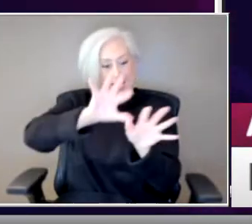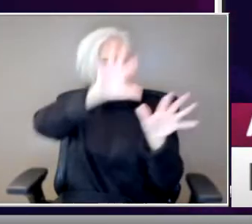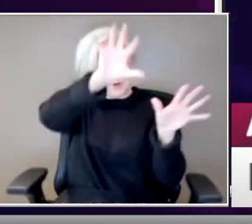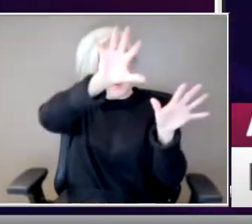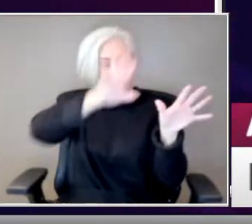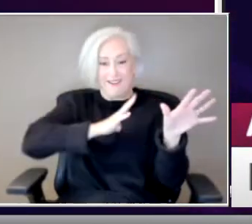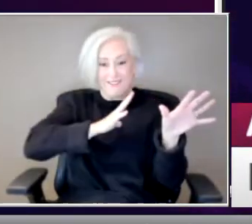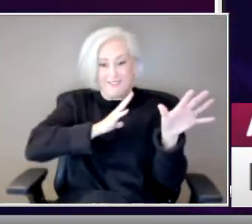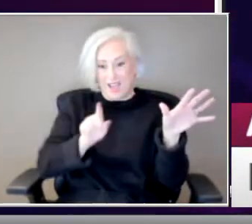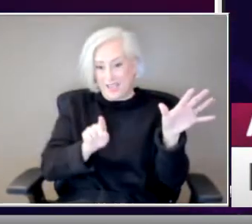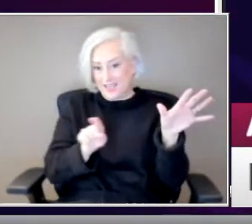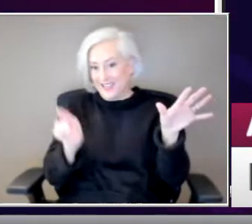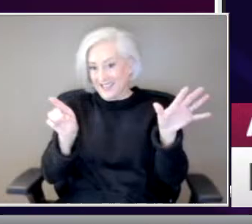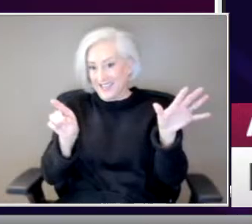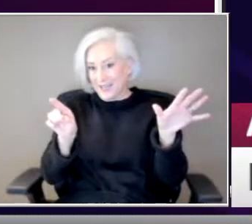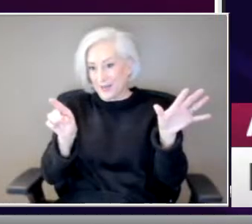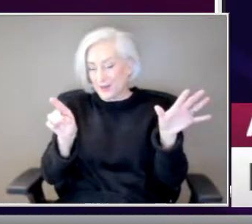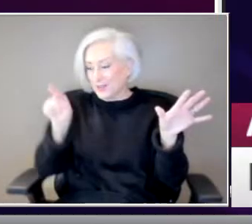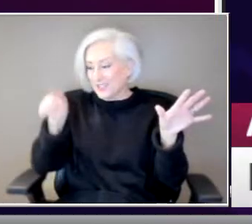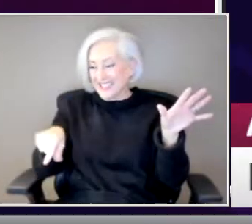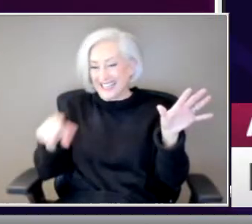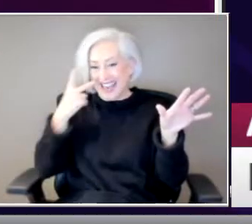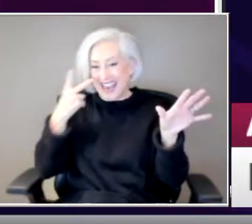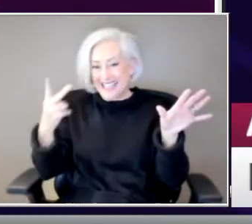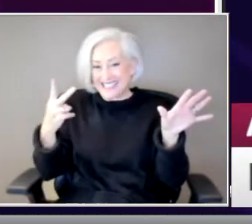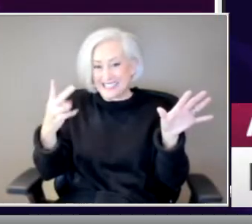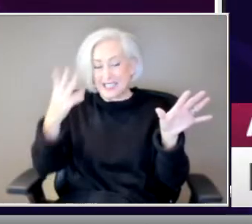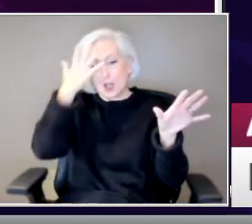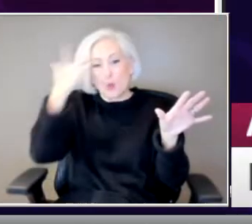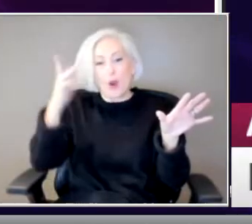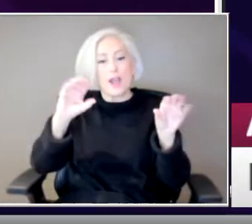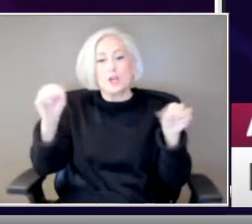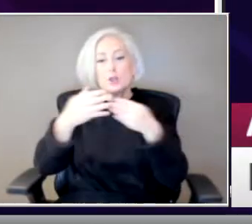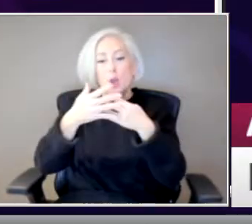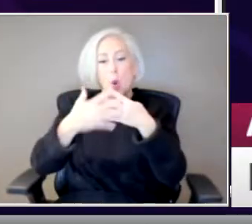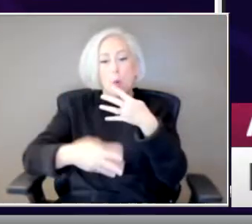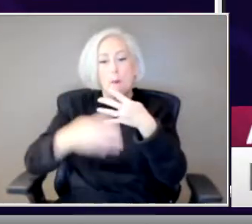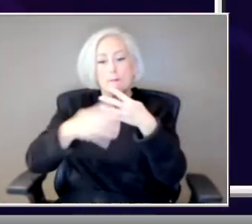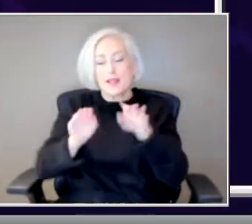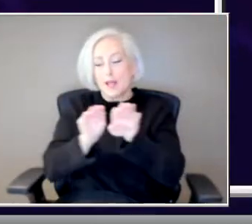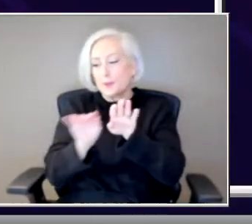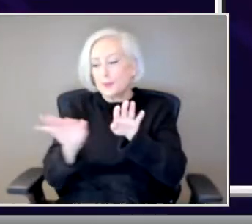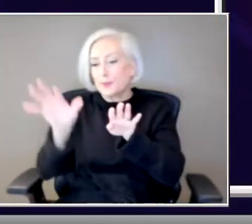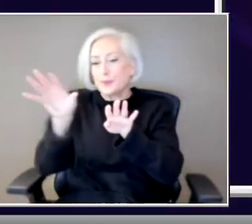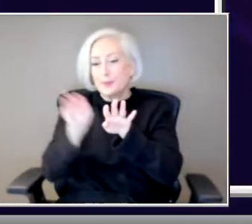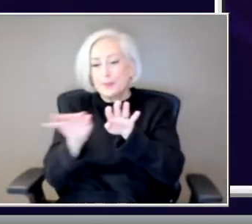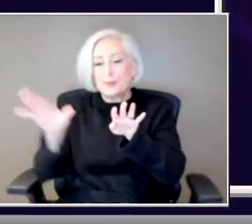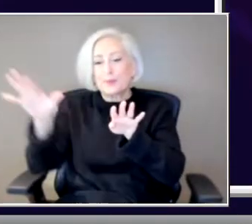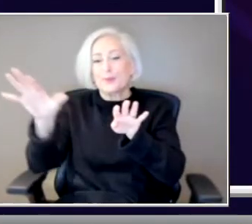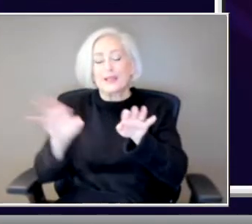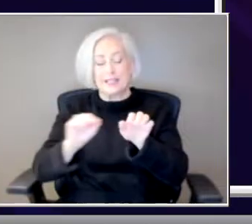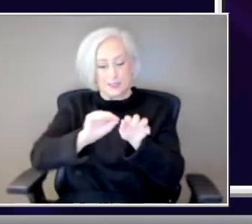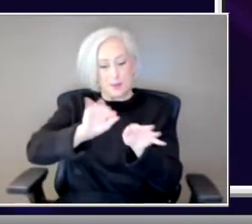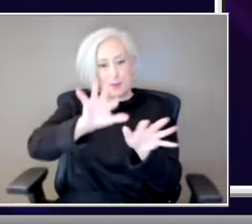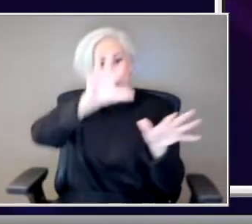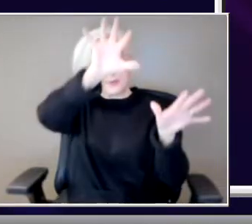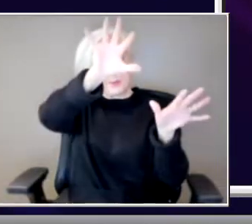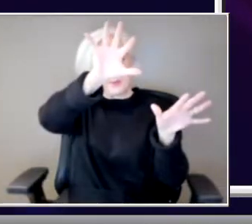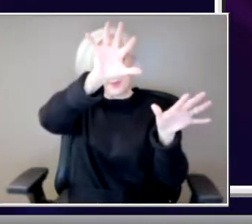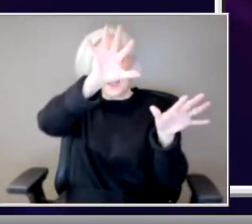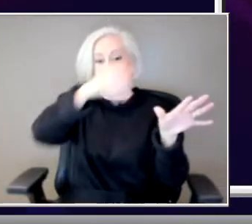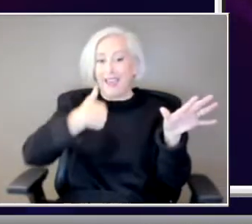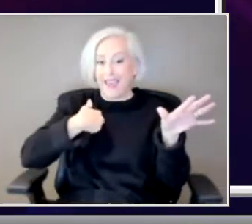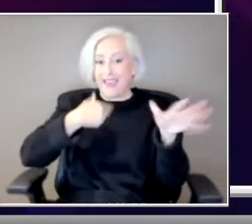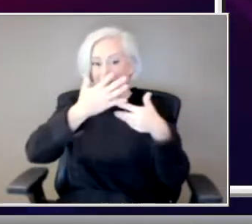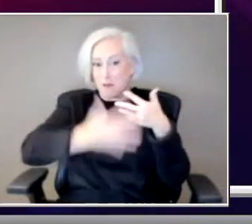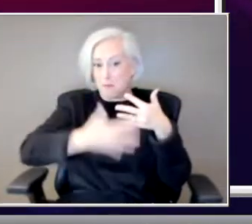see the area of that where there's no blood flow is a big area of his brain. So that's where the blockage was, or the clot. We